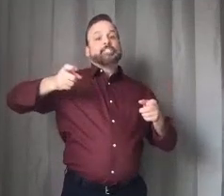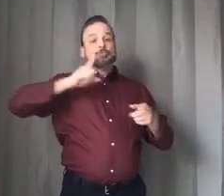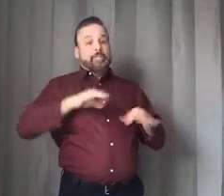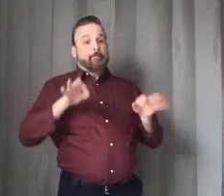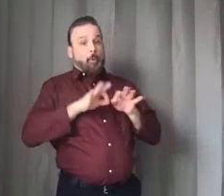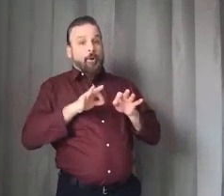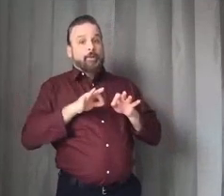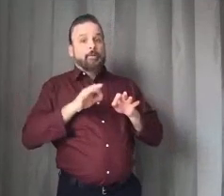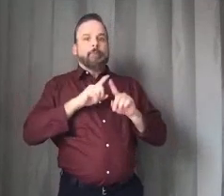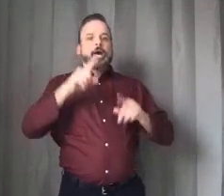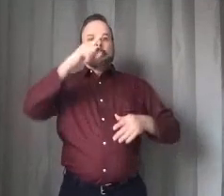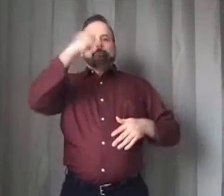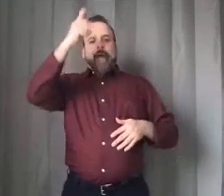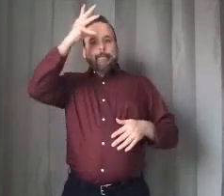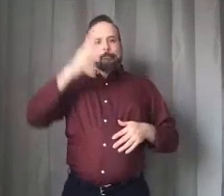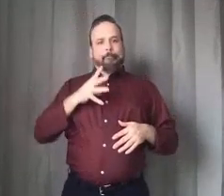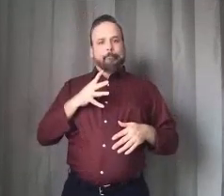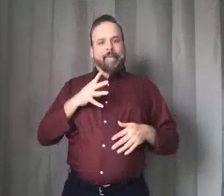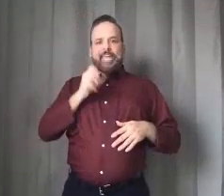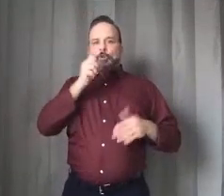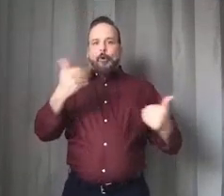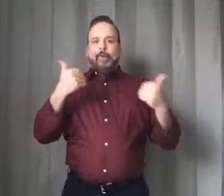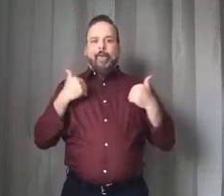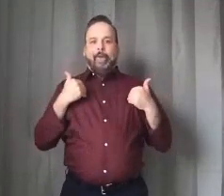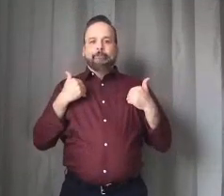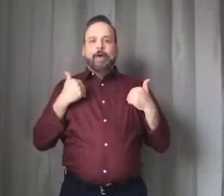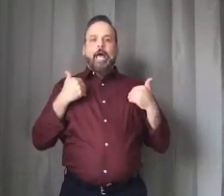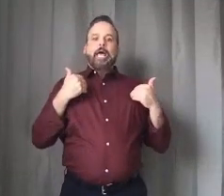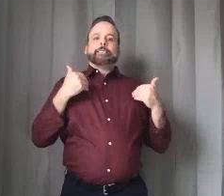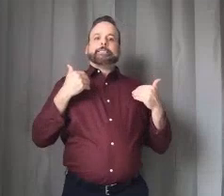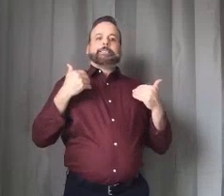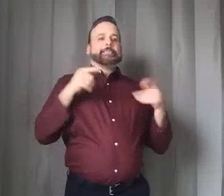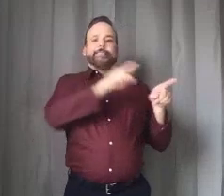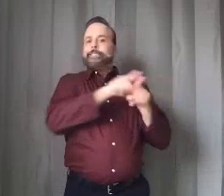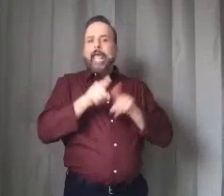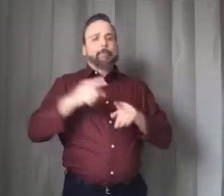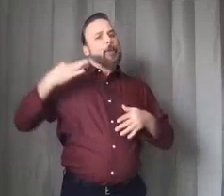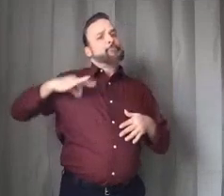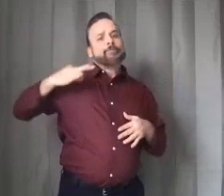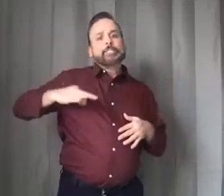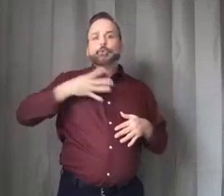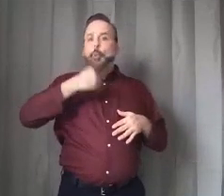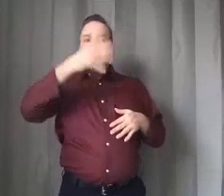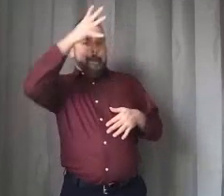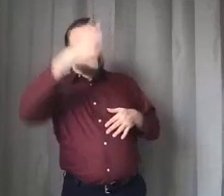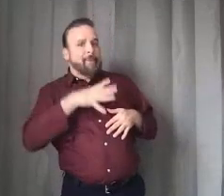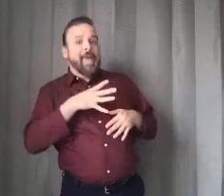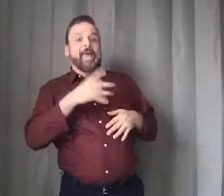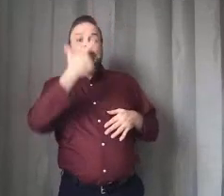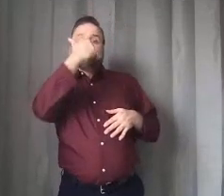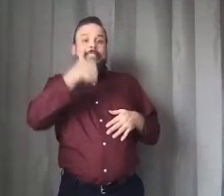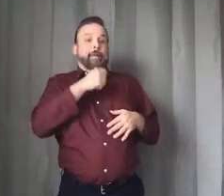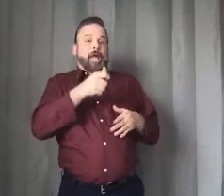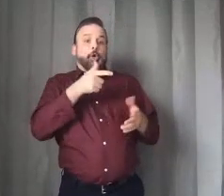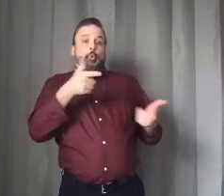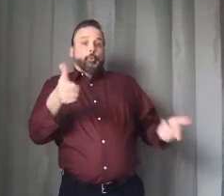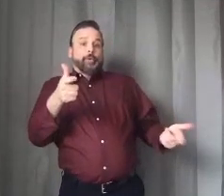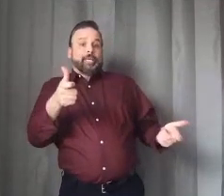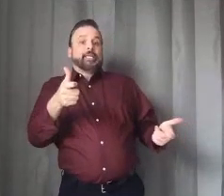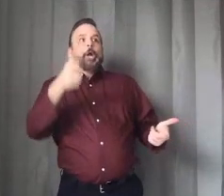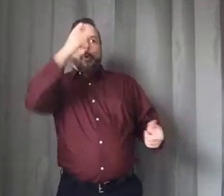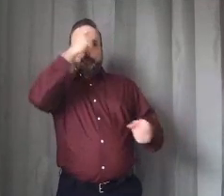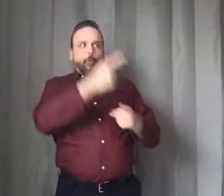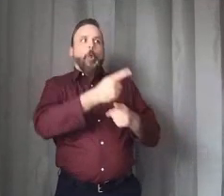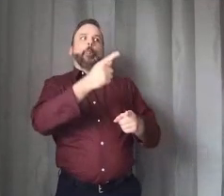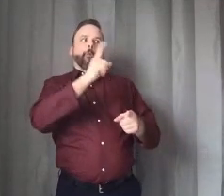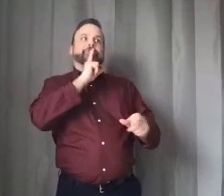men don't have the same privileges as white men exactly. So I'm not just so quick to, because, you know, a lot of times brothers will definitely let you